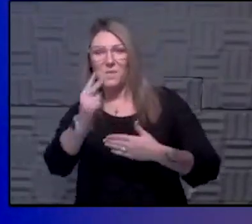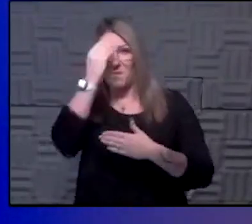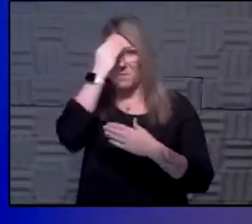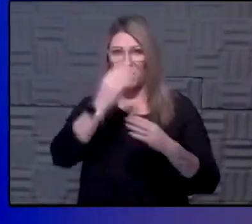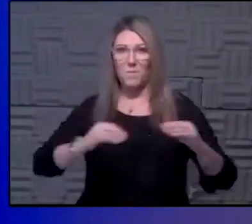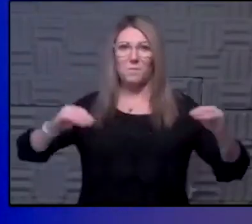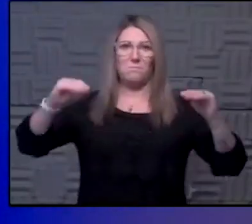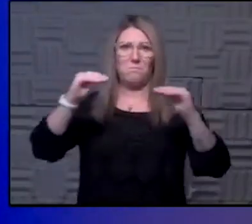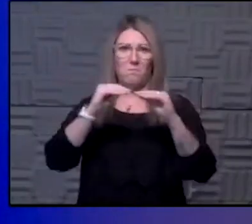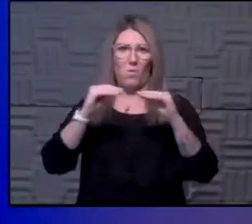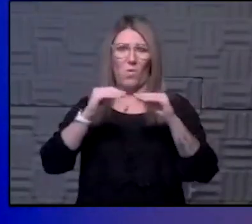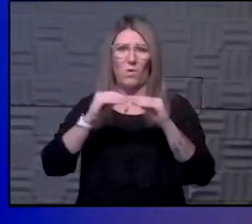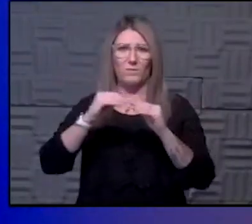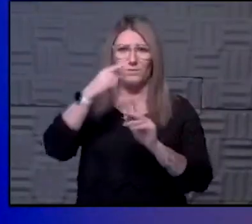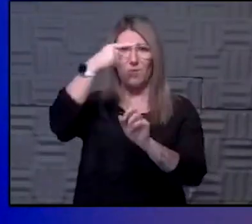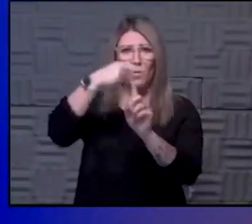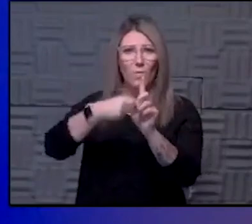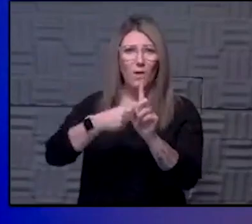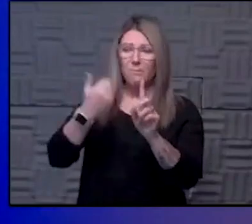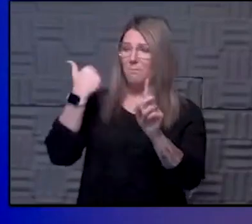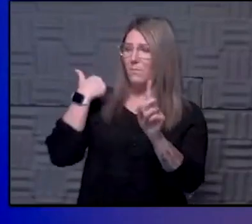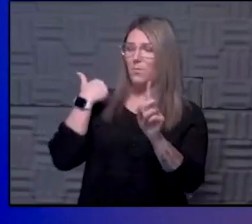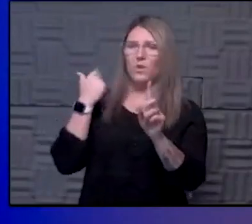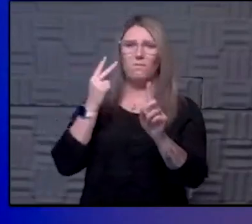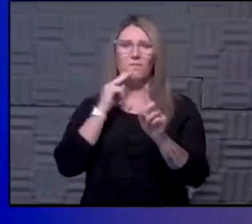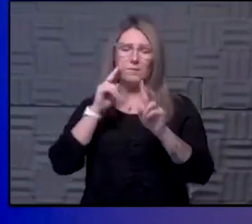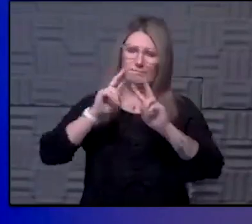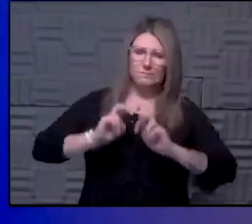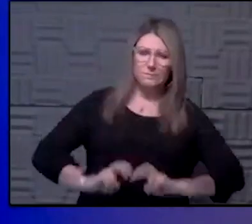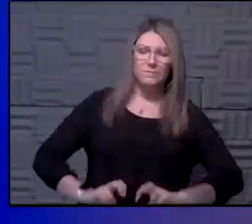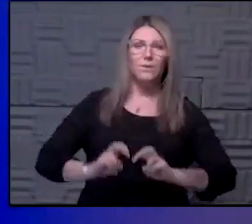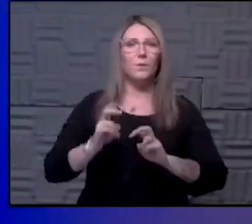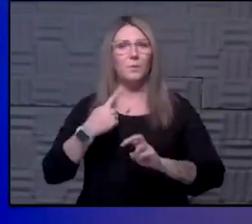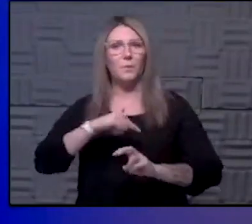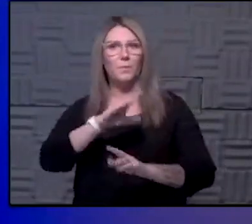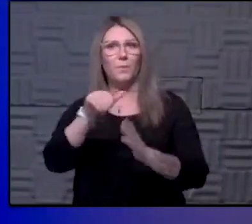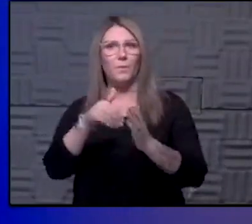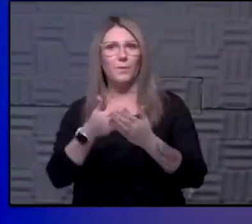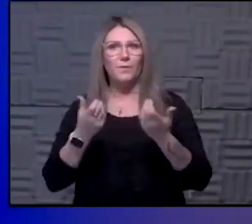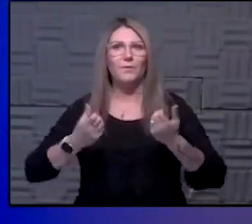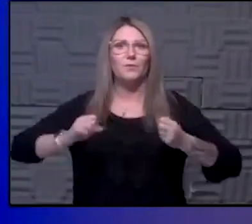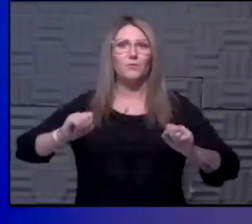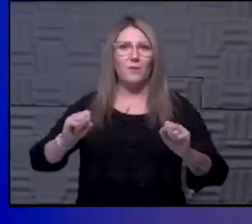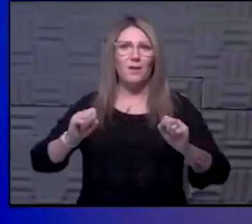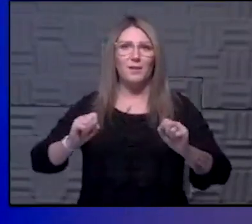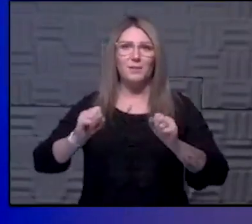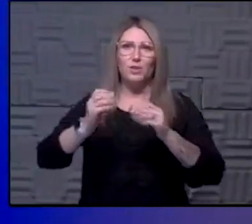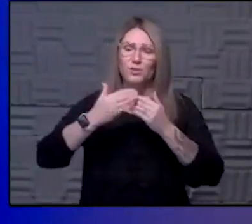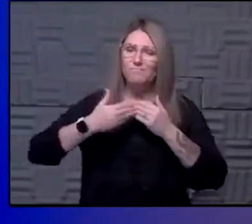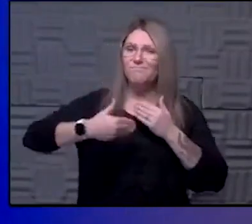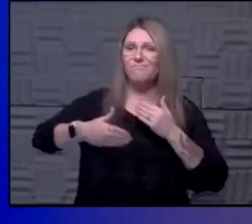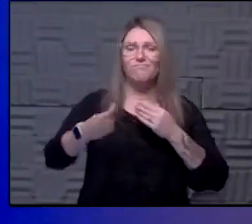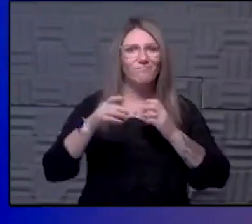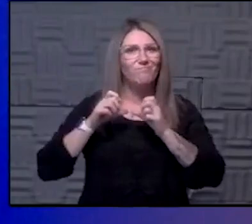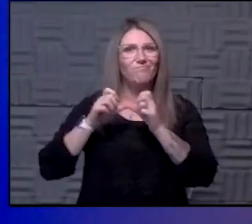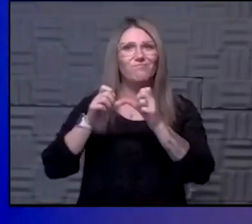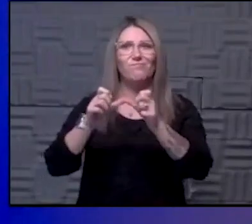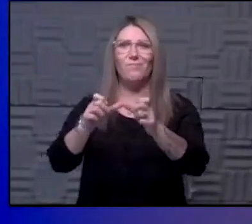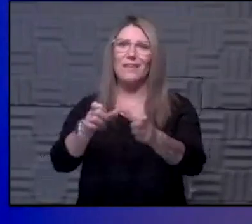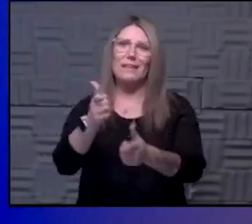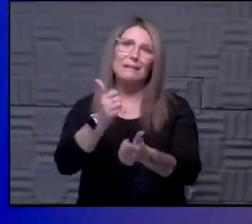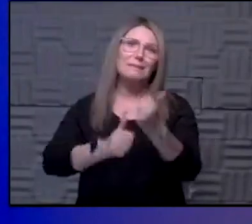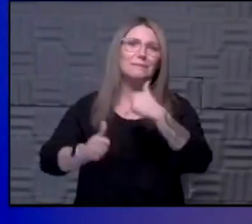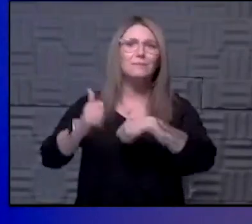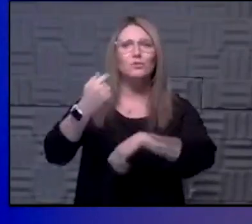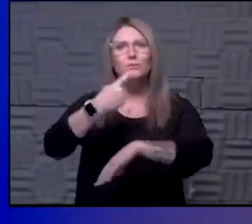looking back 2 weeks or a month previous, because I think we all have tried to keep moving forward just one day at a time. And as